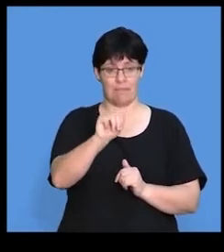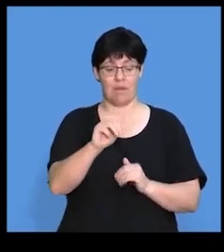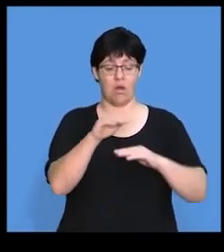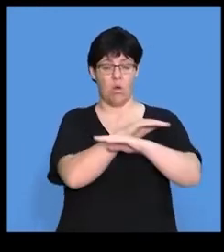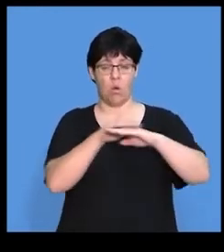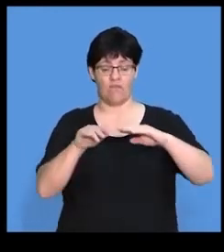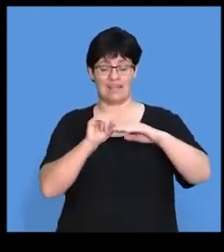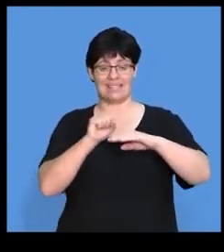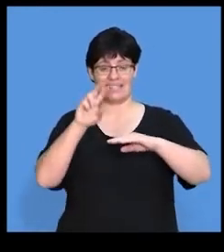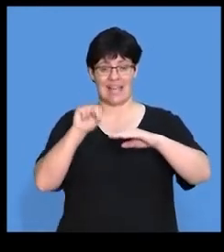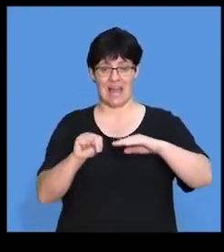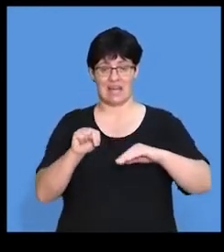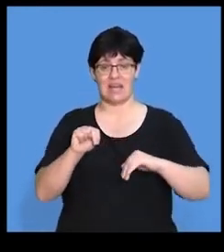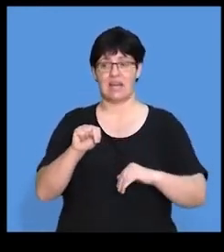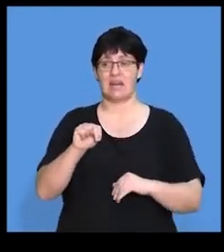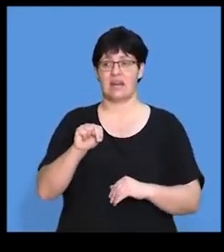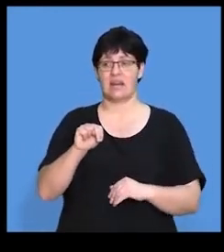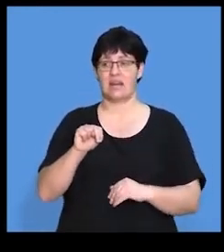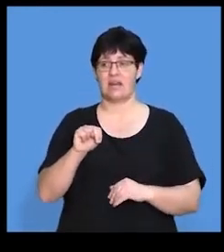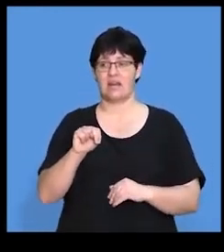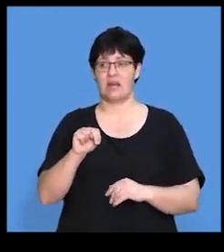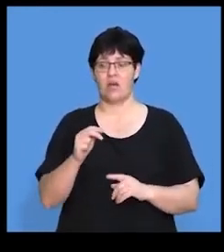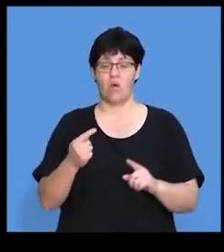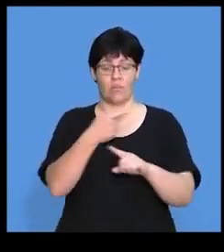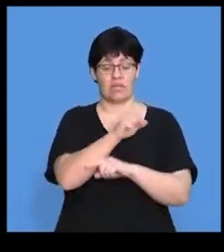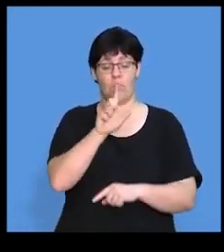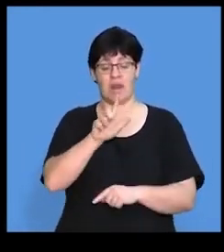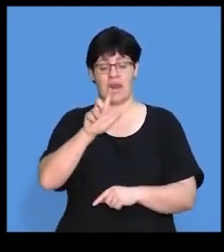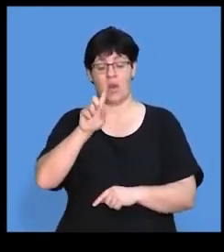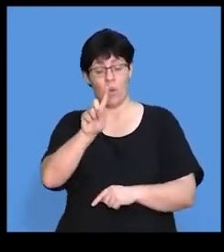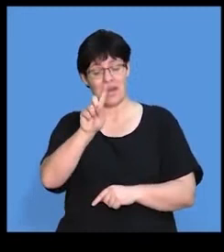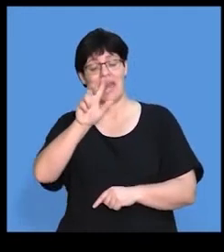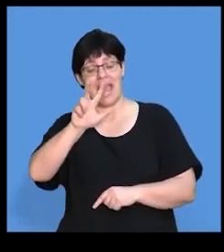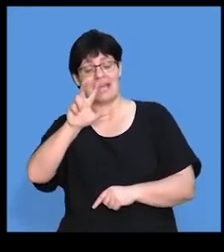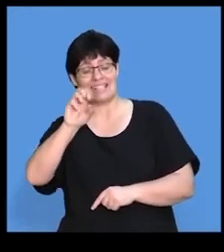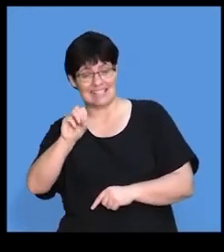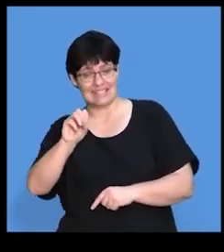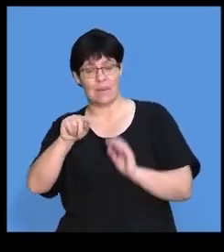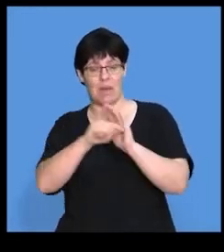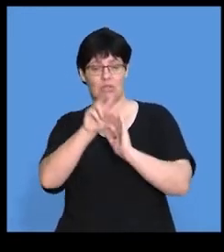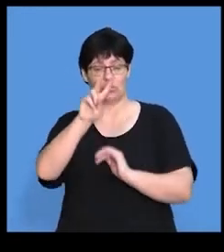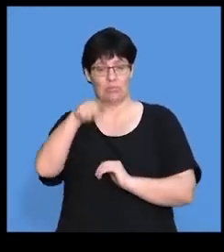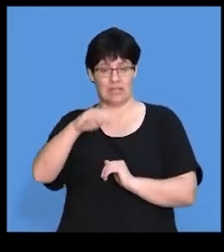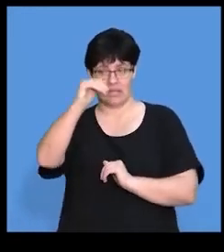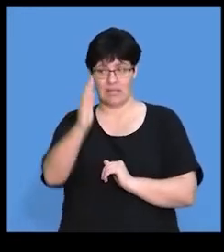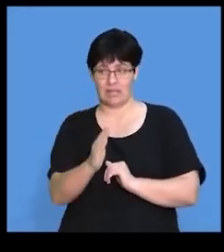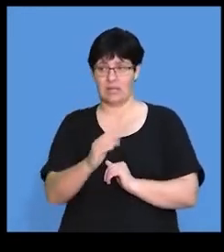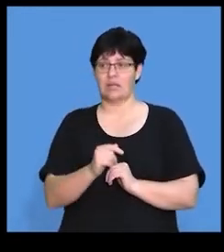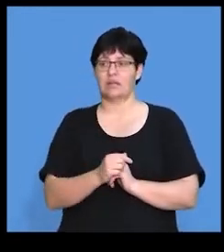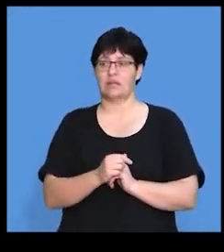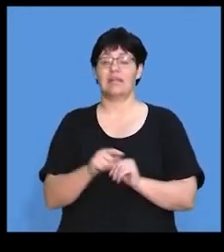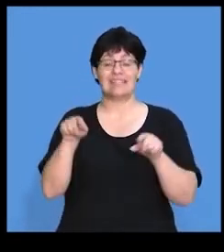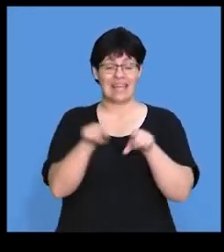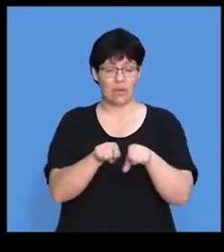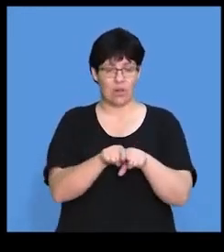Lm over sine of the angle opposite it, which is 180 minus 2p, that is